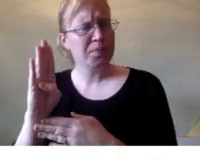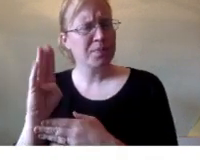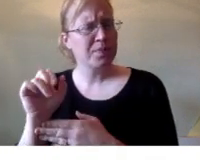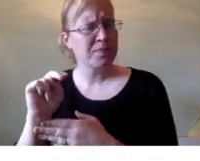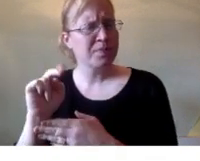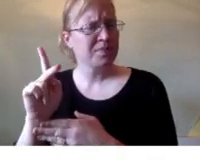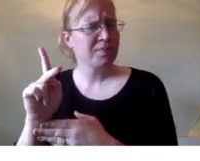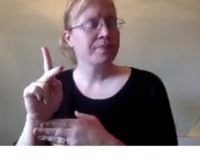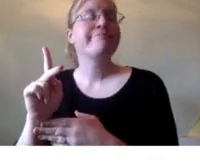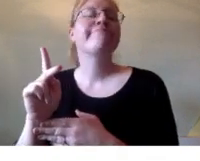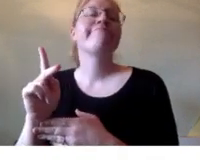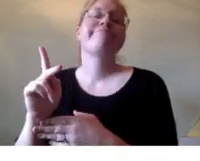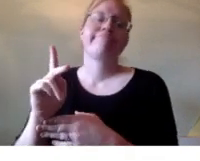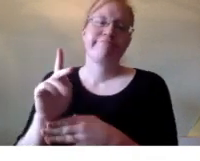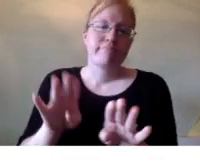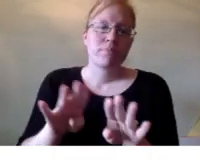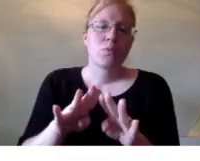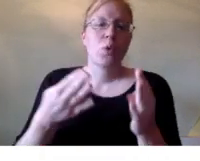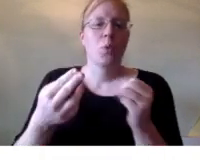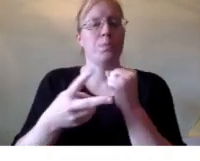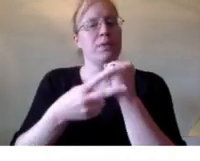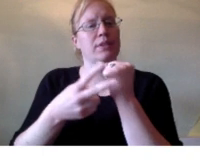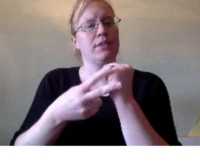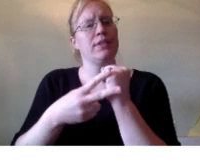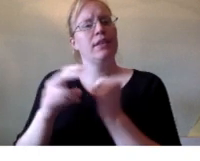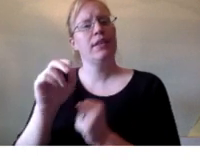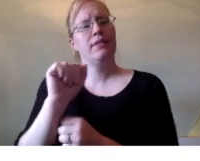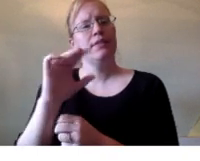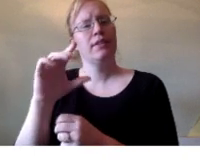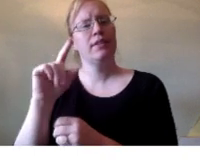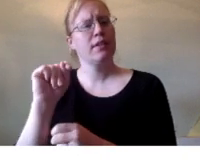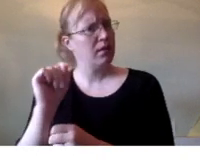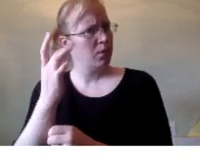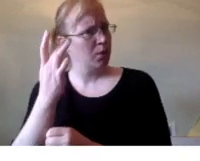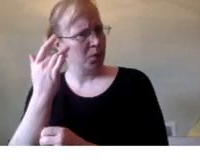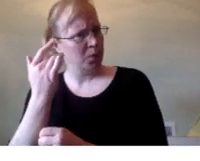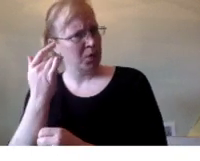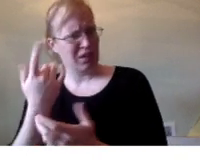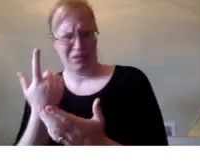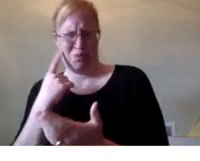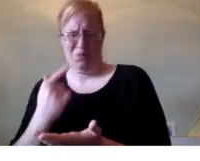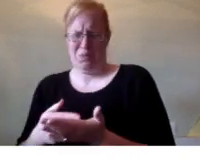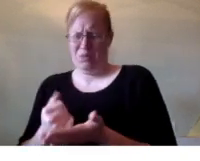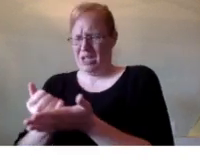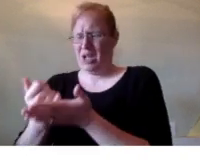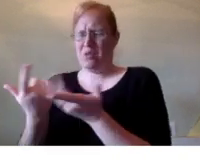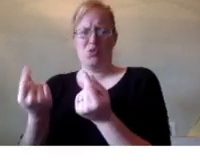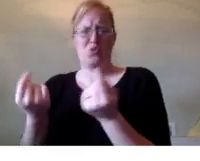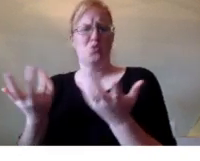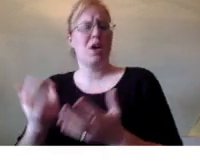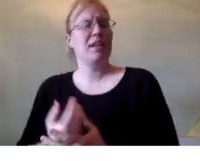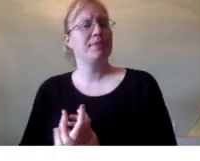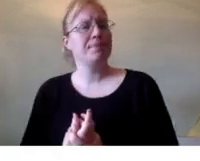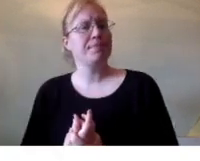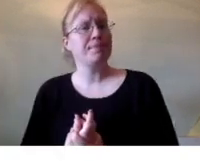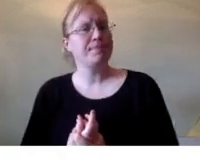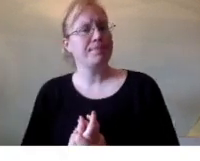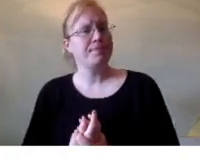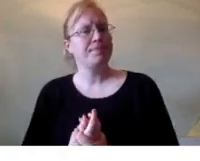She wanted to open a savings account, huh? Why would she open a savings account? What is that going to help her do?